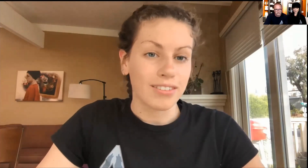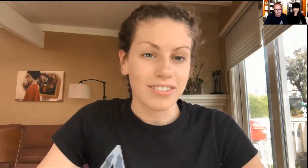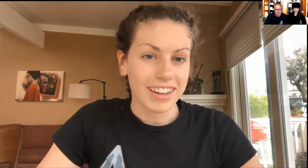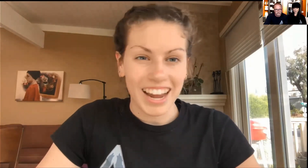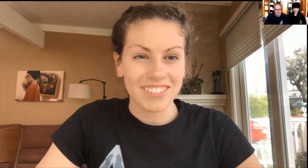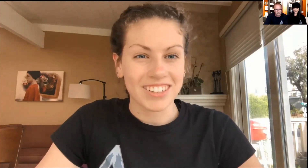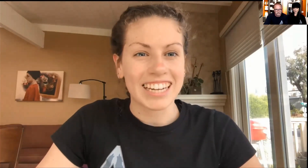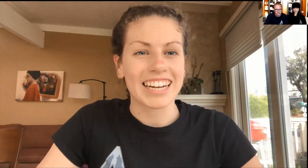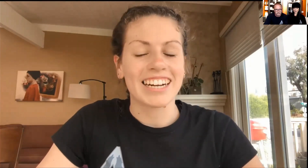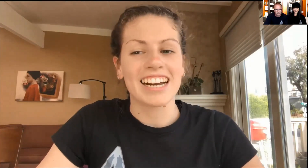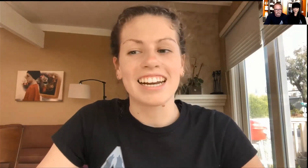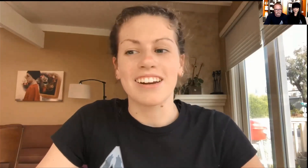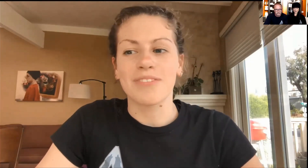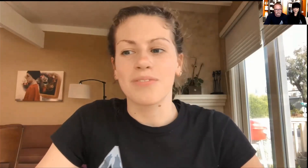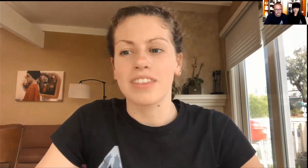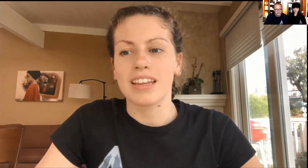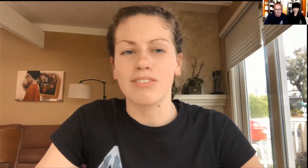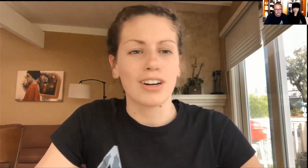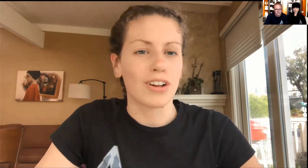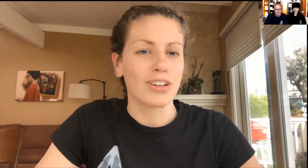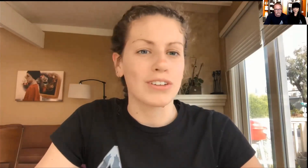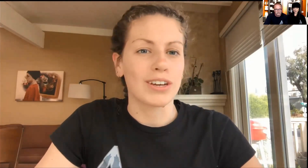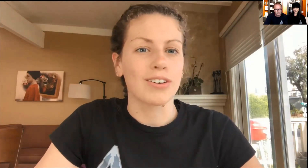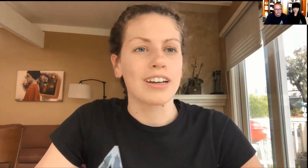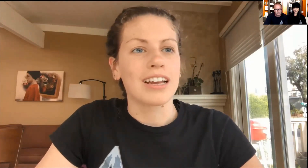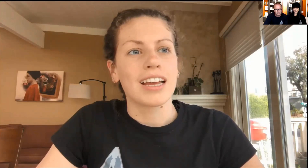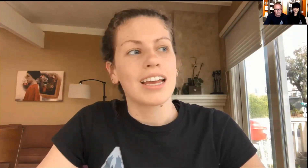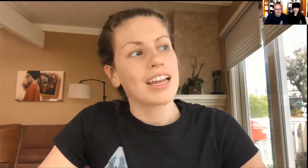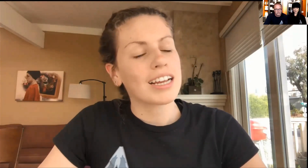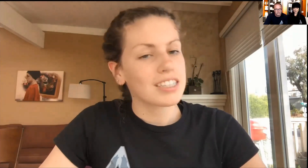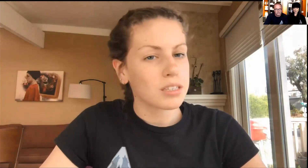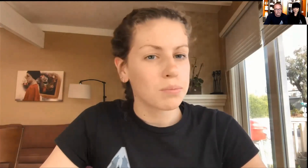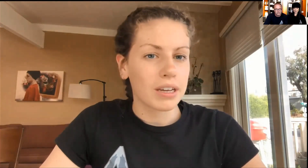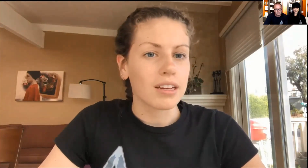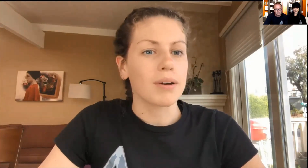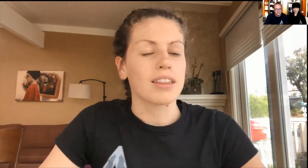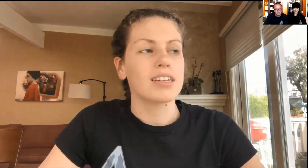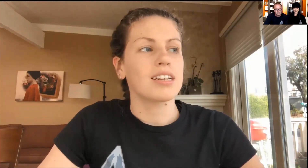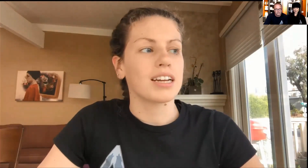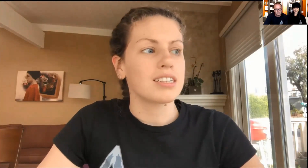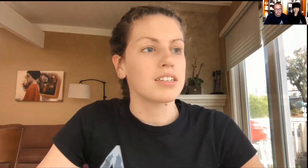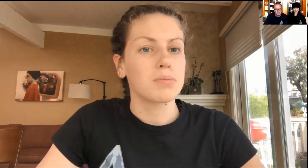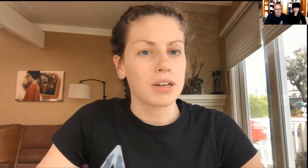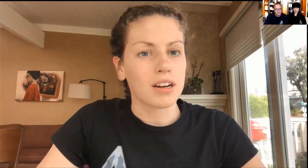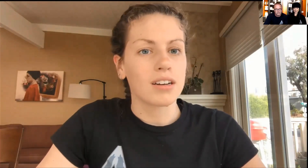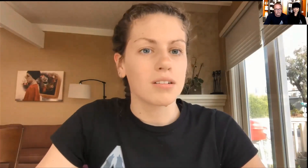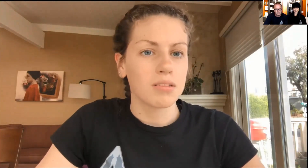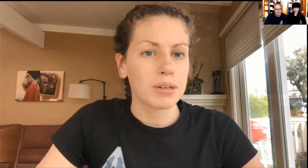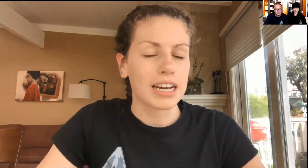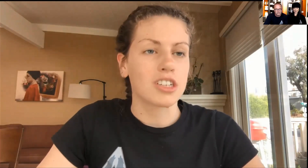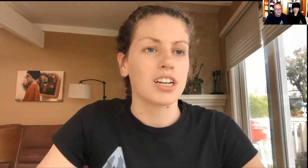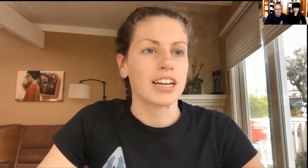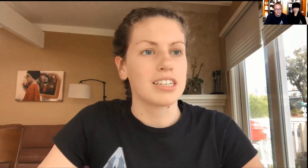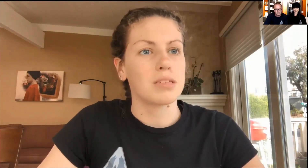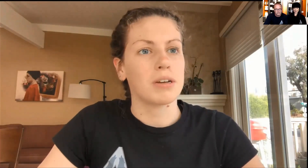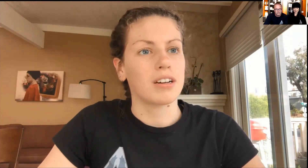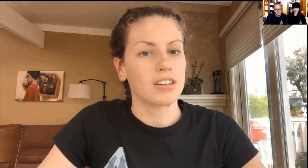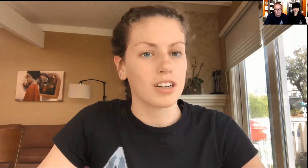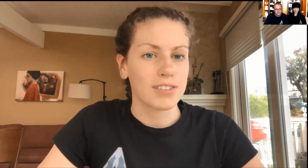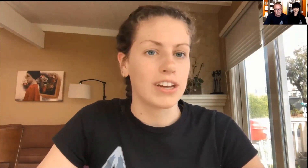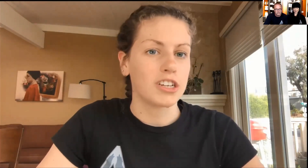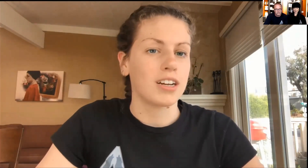in front of everyone here and in front of all of you. And I get to speak about this, and I get to speak on protection, and I